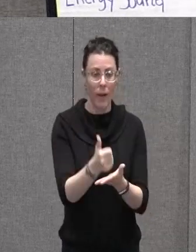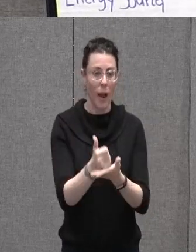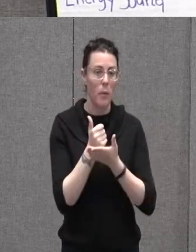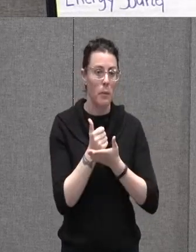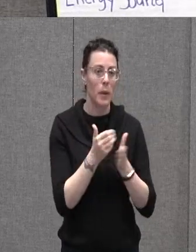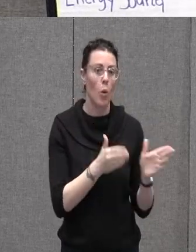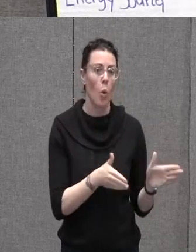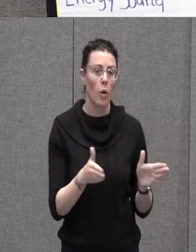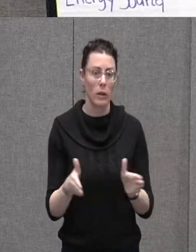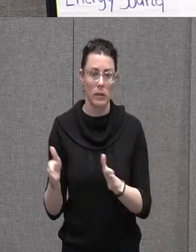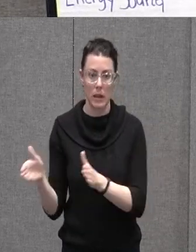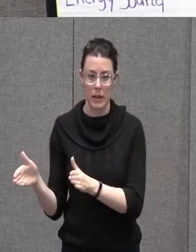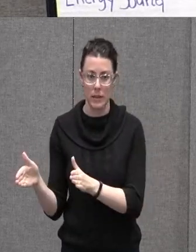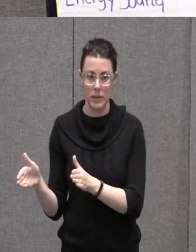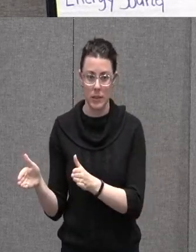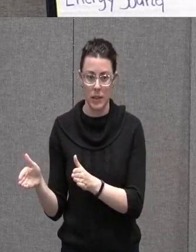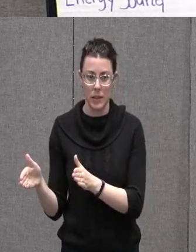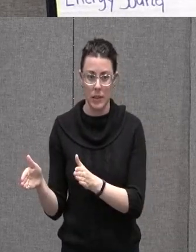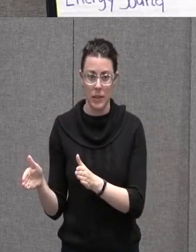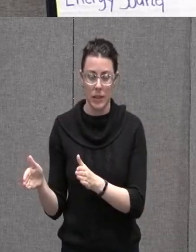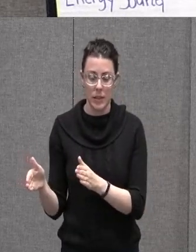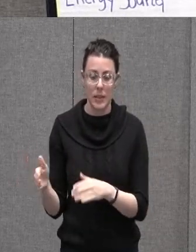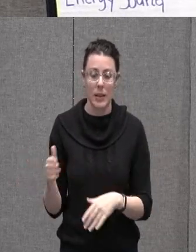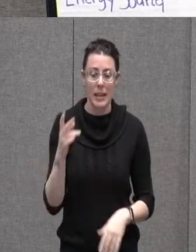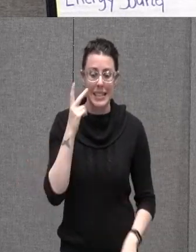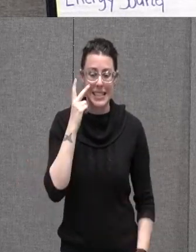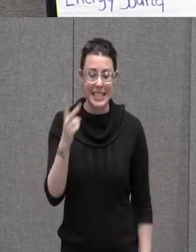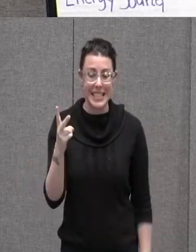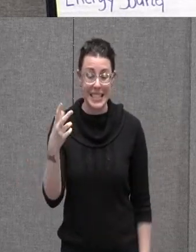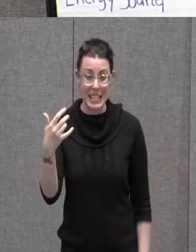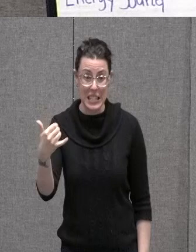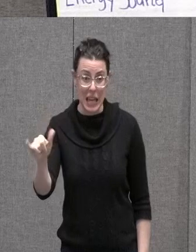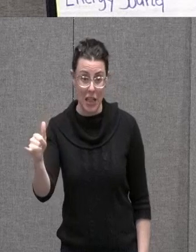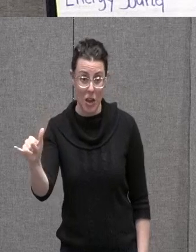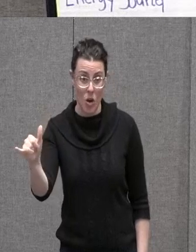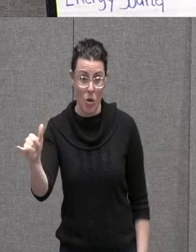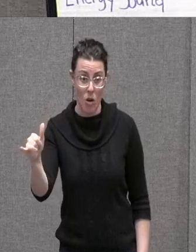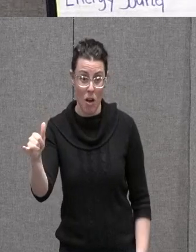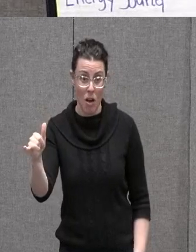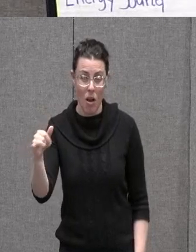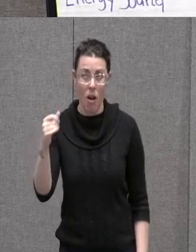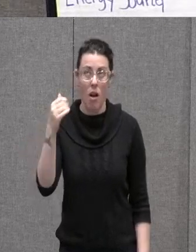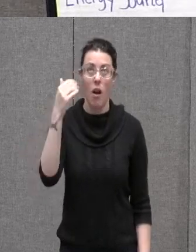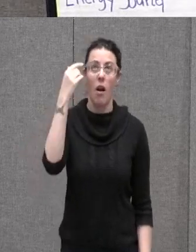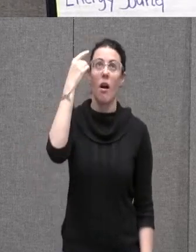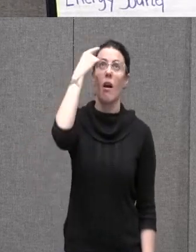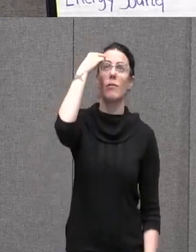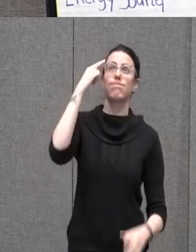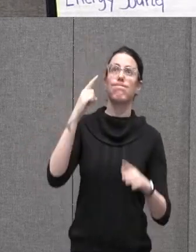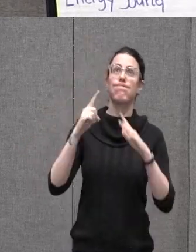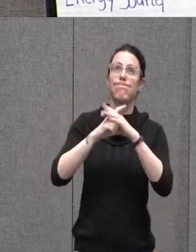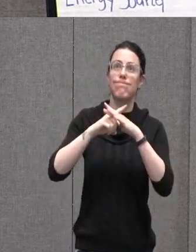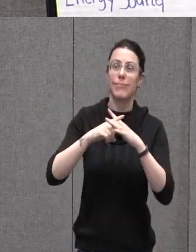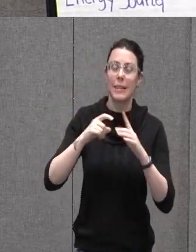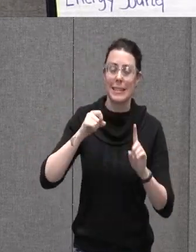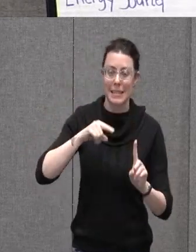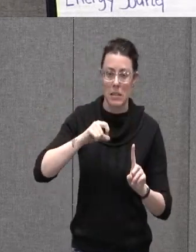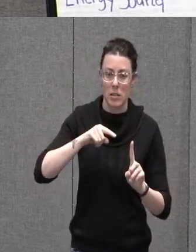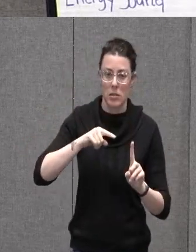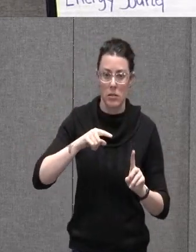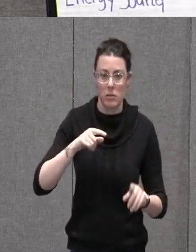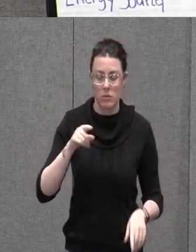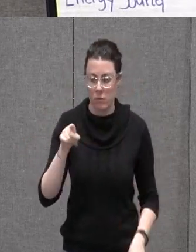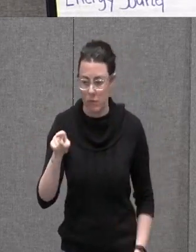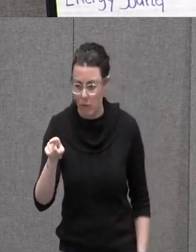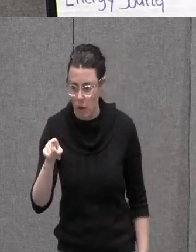Because when I see yellow, I know that it means a sensor. There we go. When I see red, I know that it means a body, and that helps